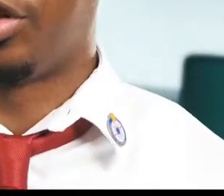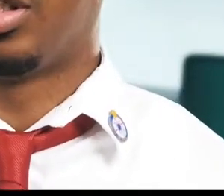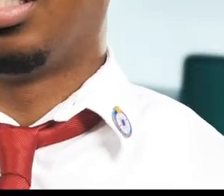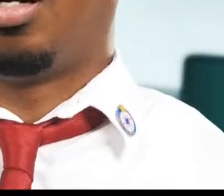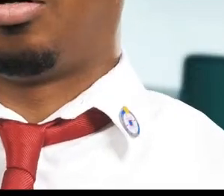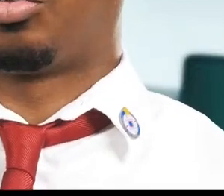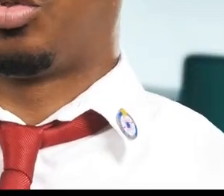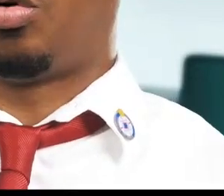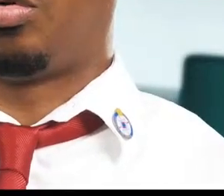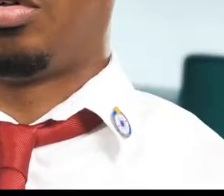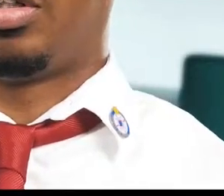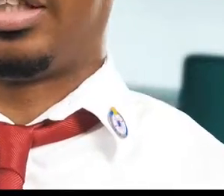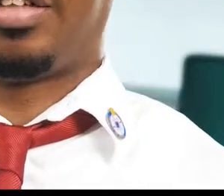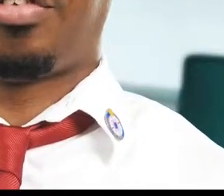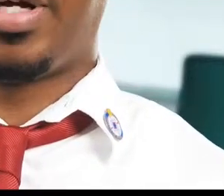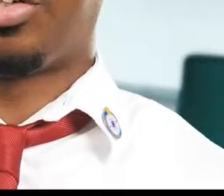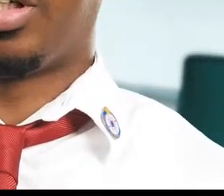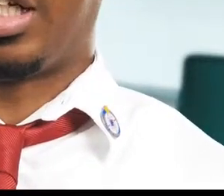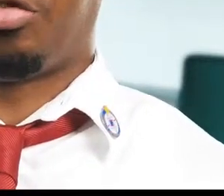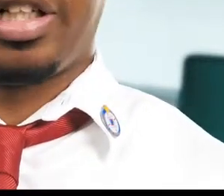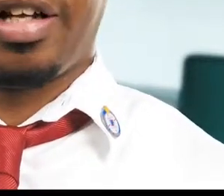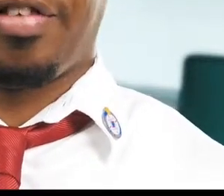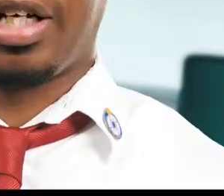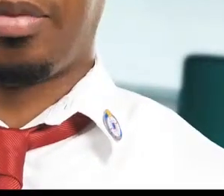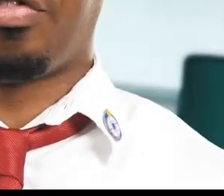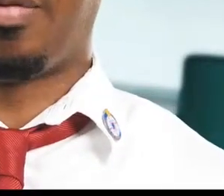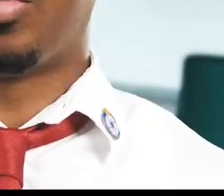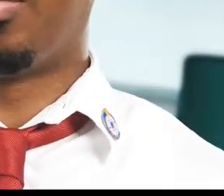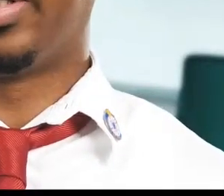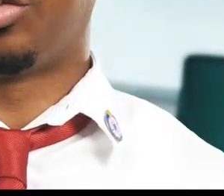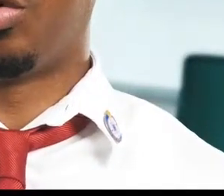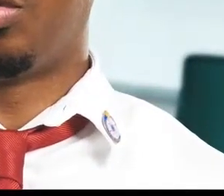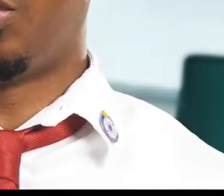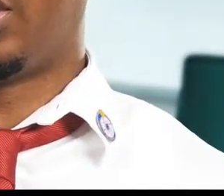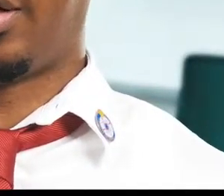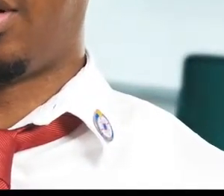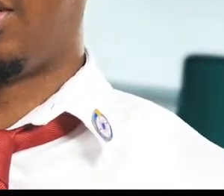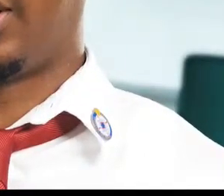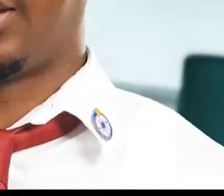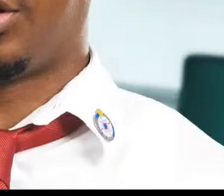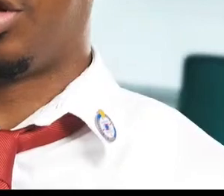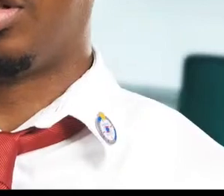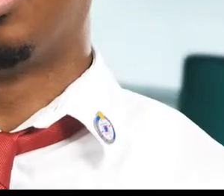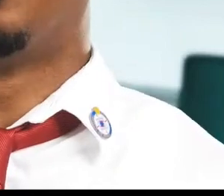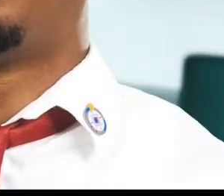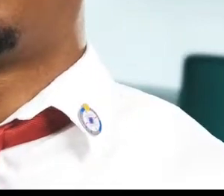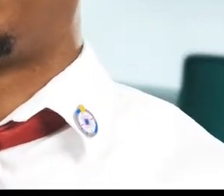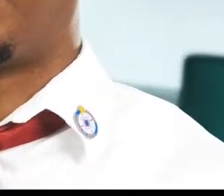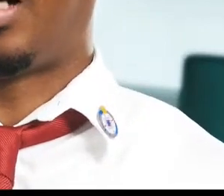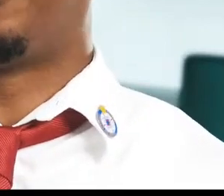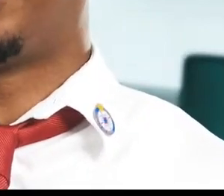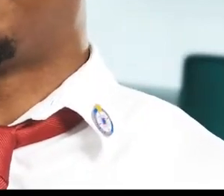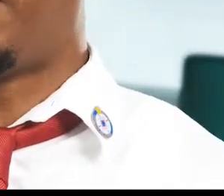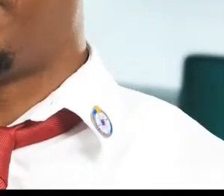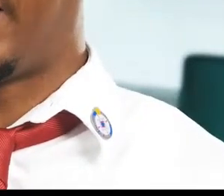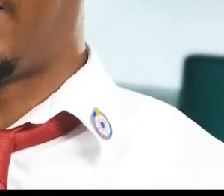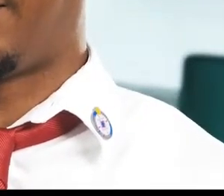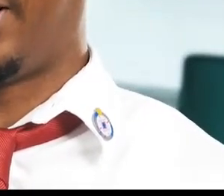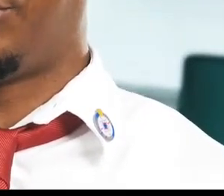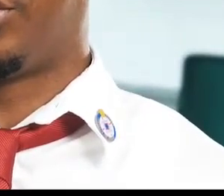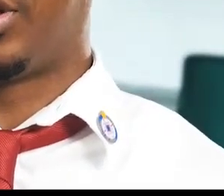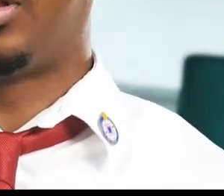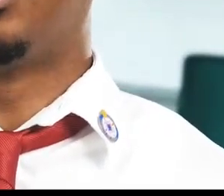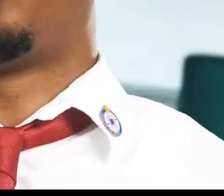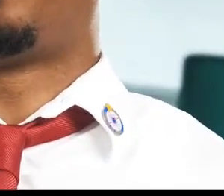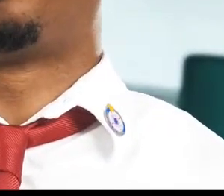Facebook page. Also, there's information that's readily available from WHO, World Health Organization, or from Caribbean Public